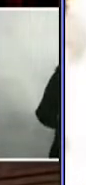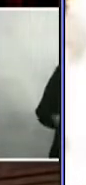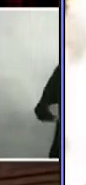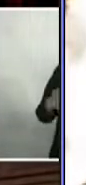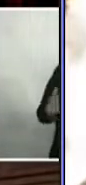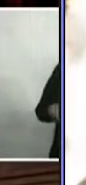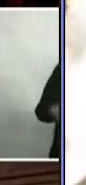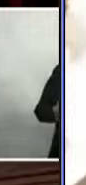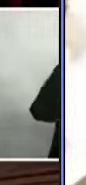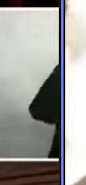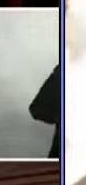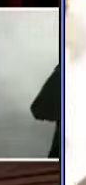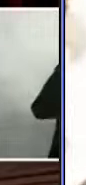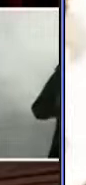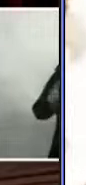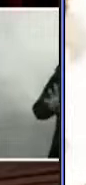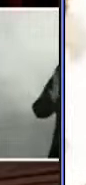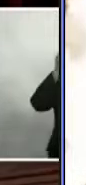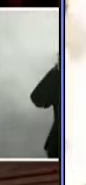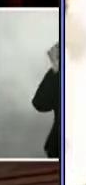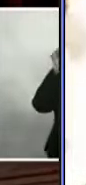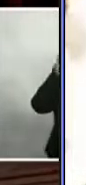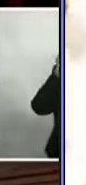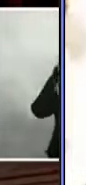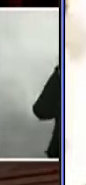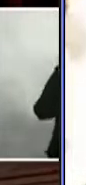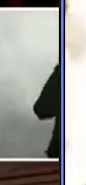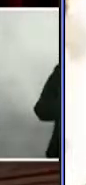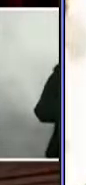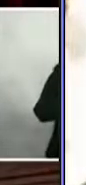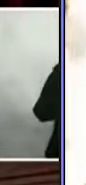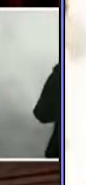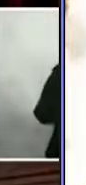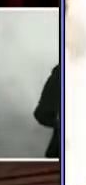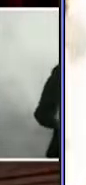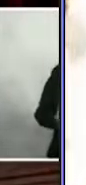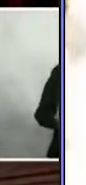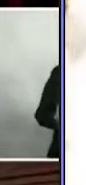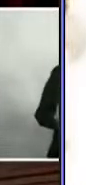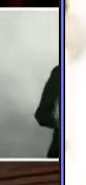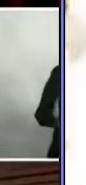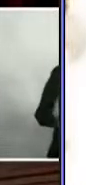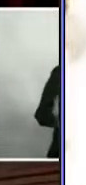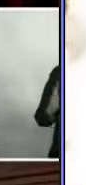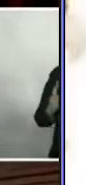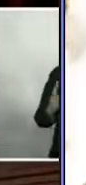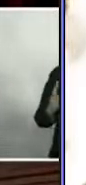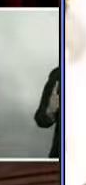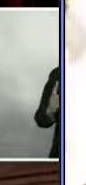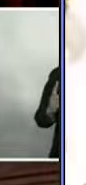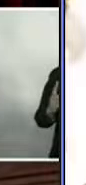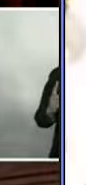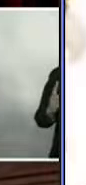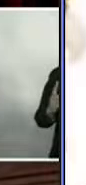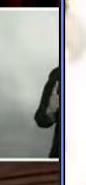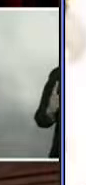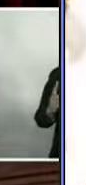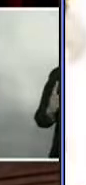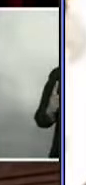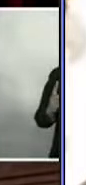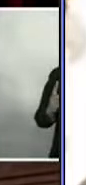improvement in the 21-22 audit outcomes. Moving from 2 clean audits to 7 clean audits is not a small